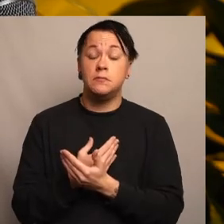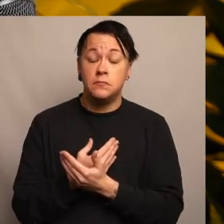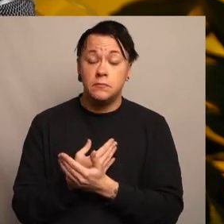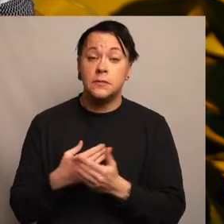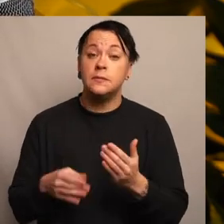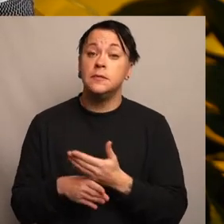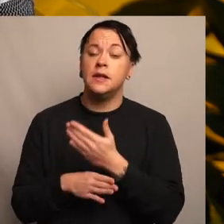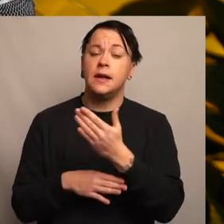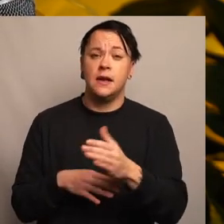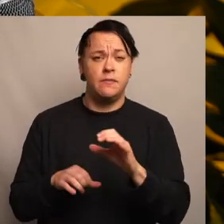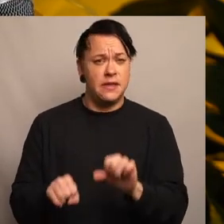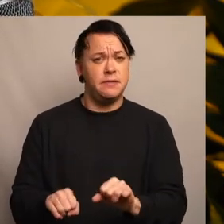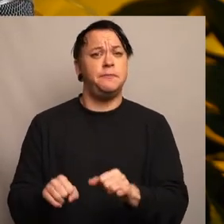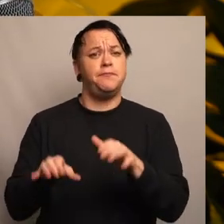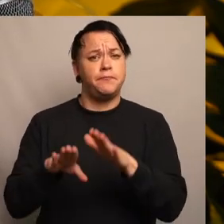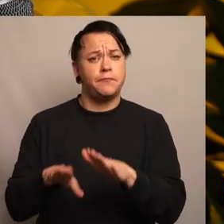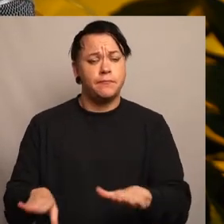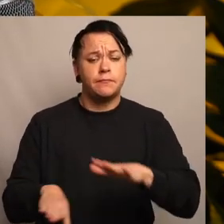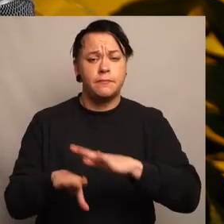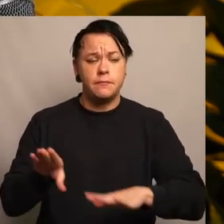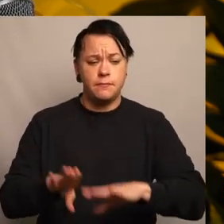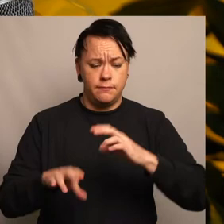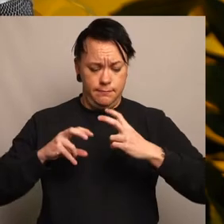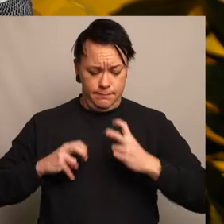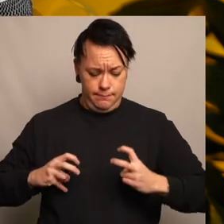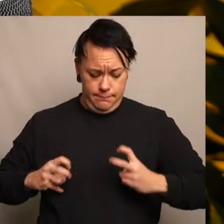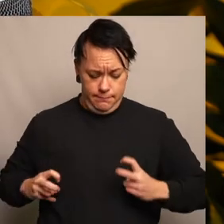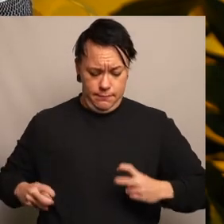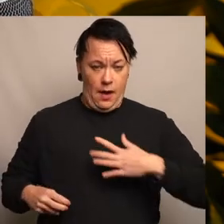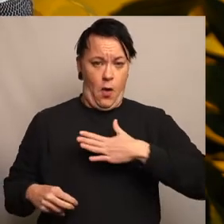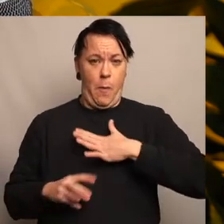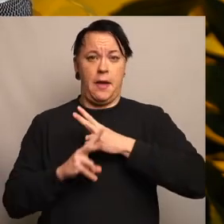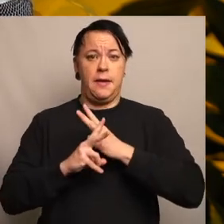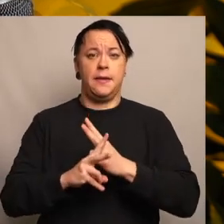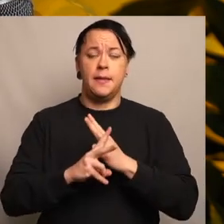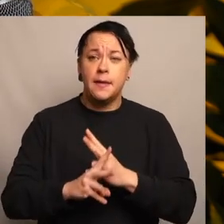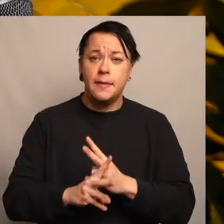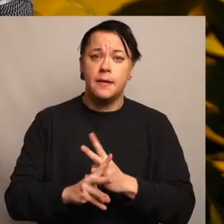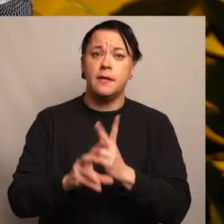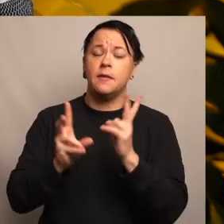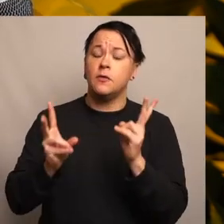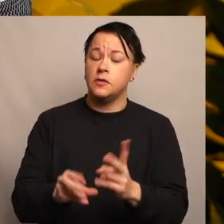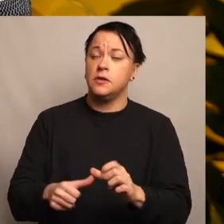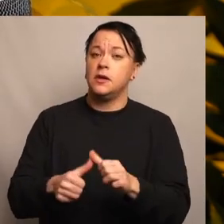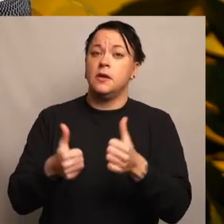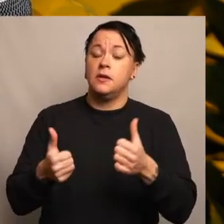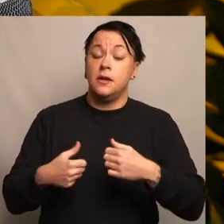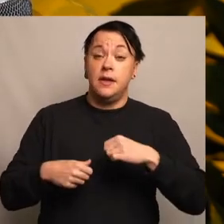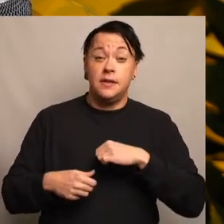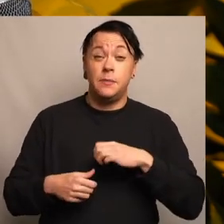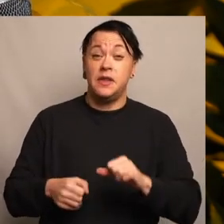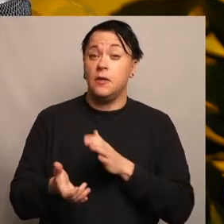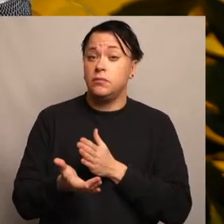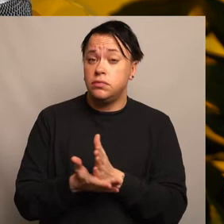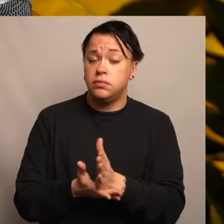and find out who you are and like allowing yourself to explain to other people who you are. So like for me,